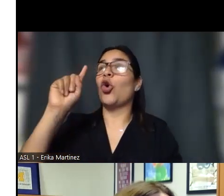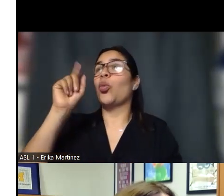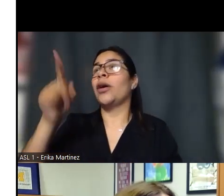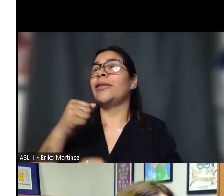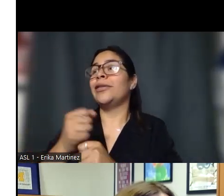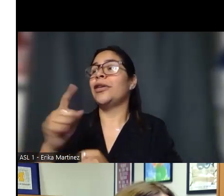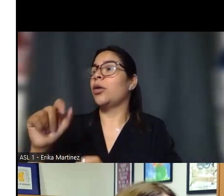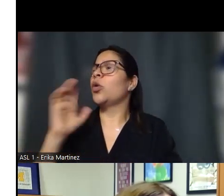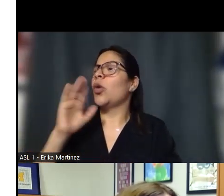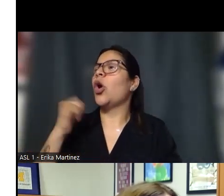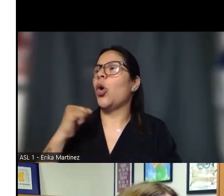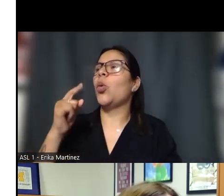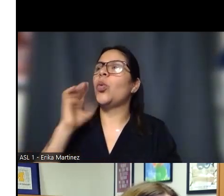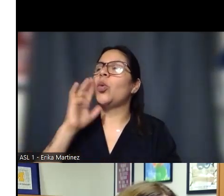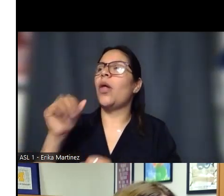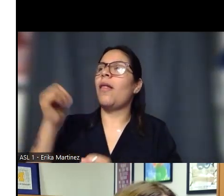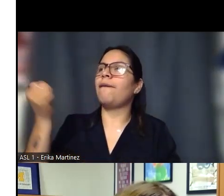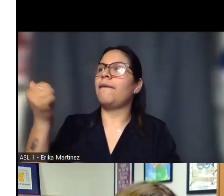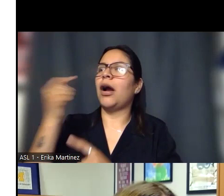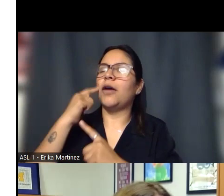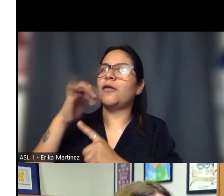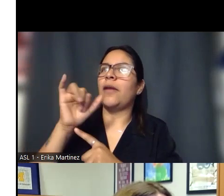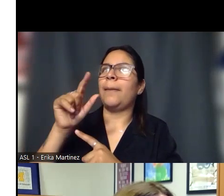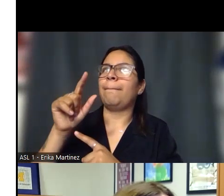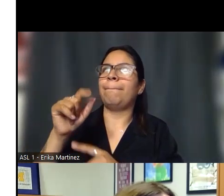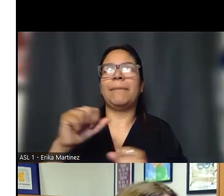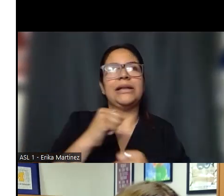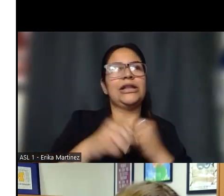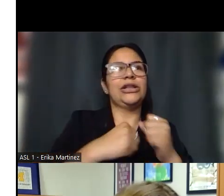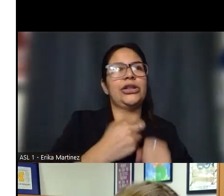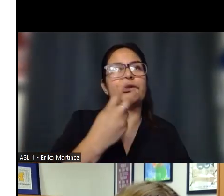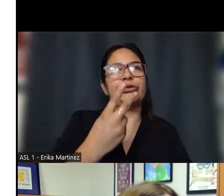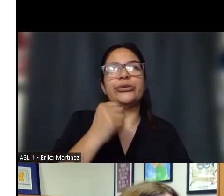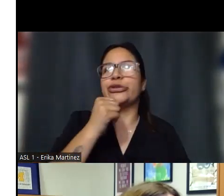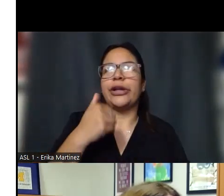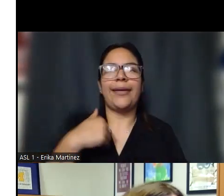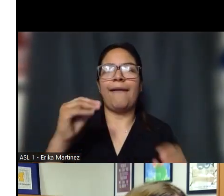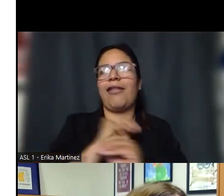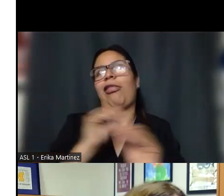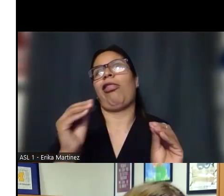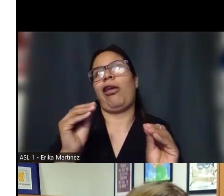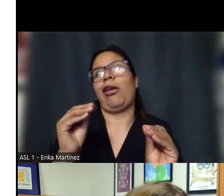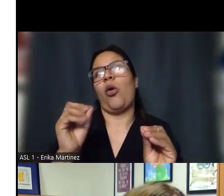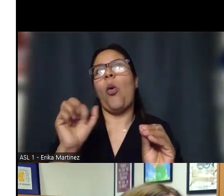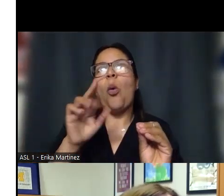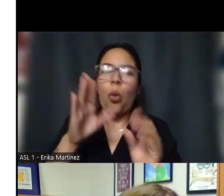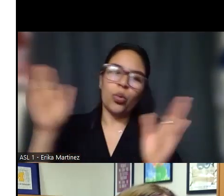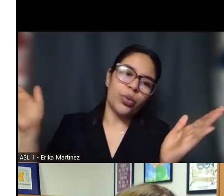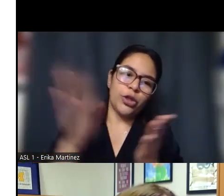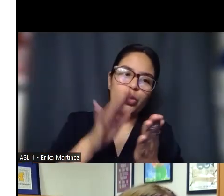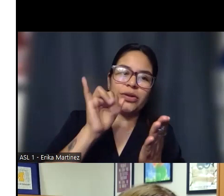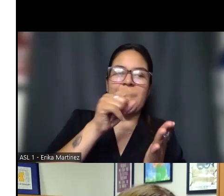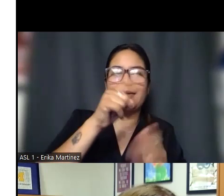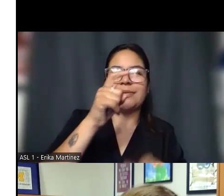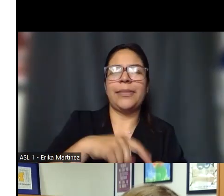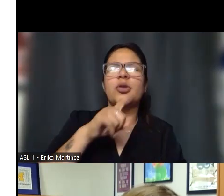100 subrecipients and then in year two have to cut them all 50% or reduce the number at that time. So